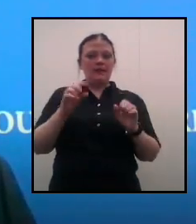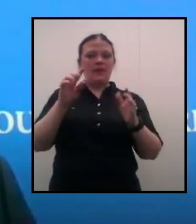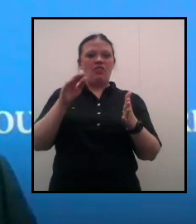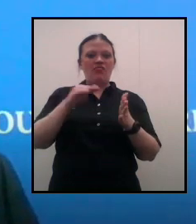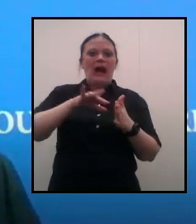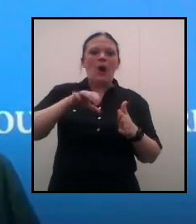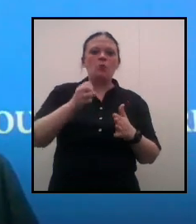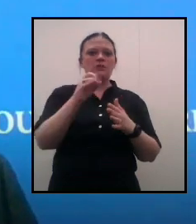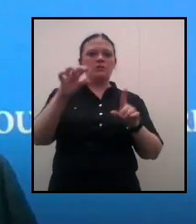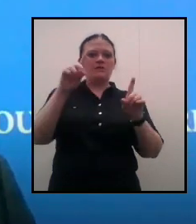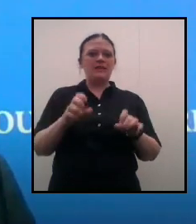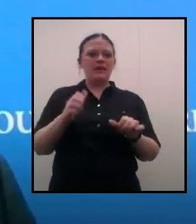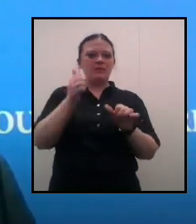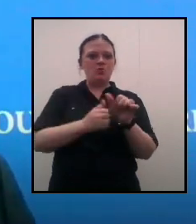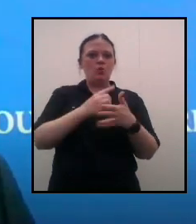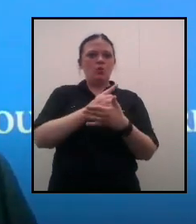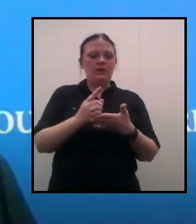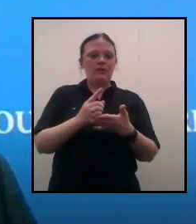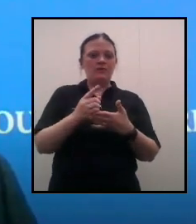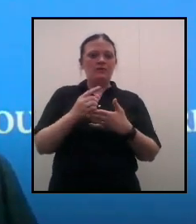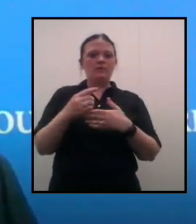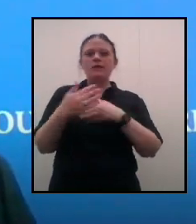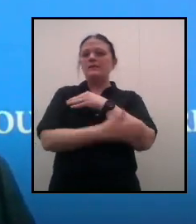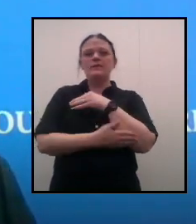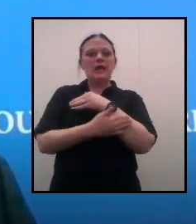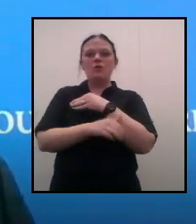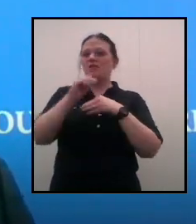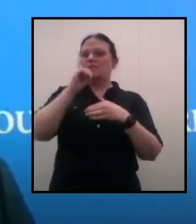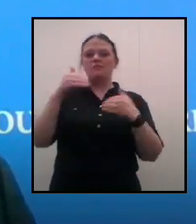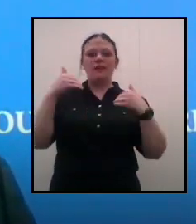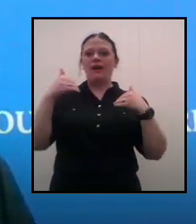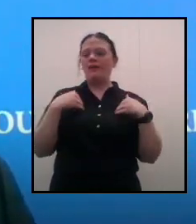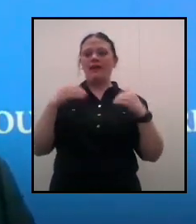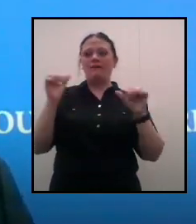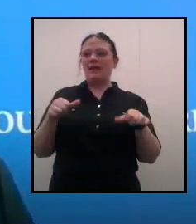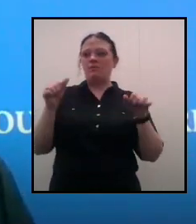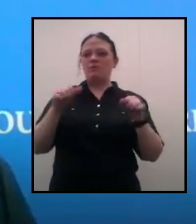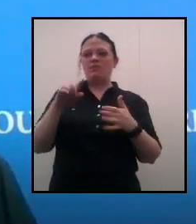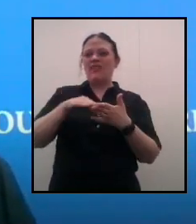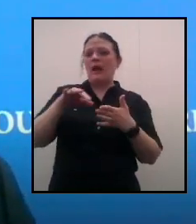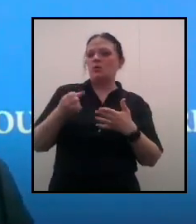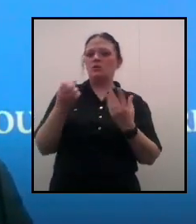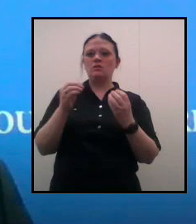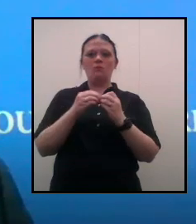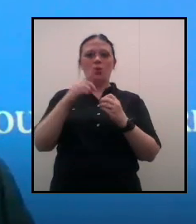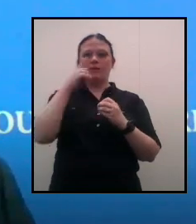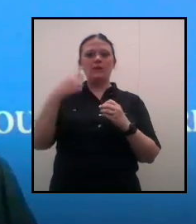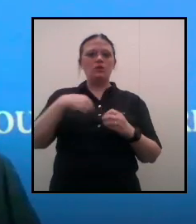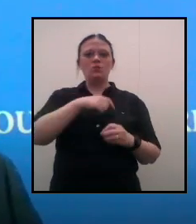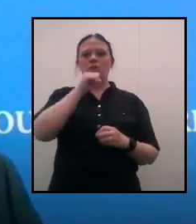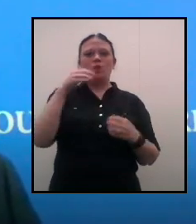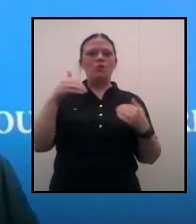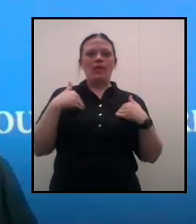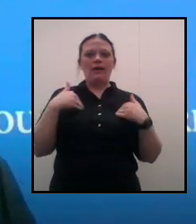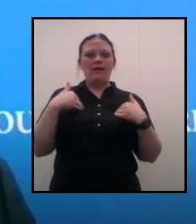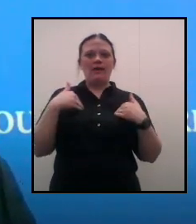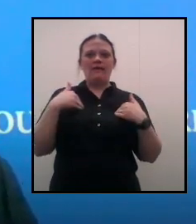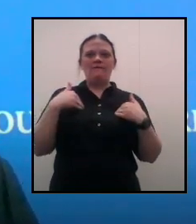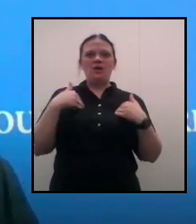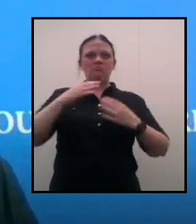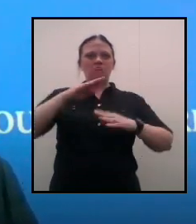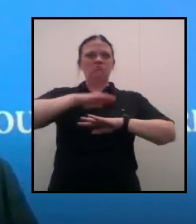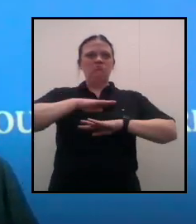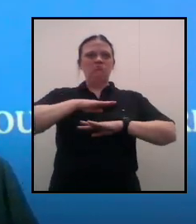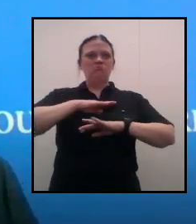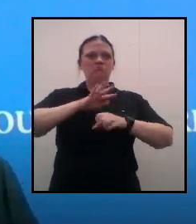week. The county would not have the capability of doing thousands of more tests a week just because we don't have sufficient